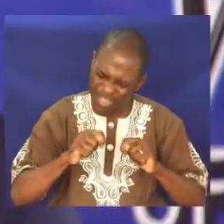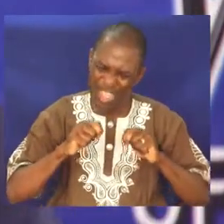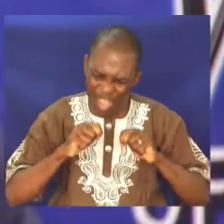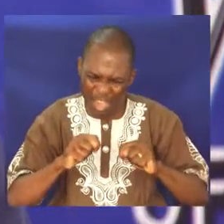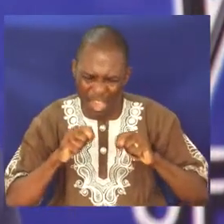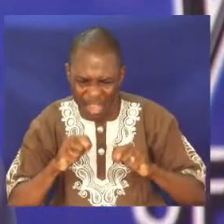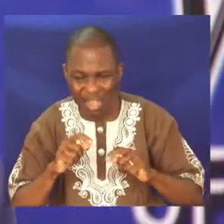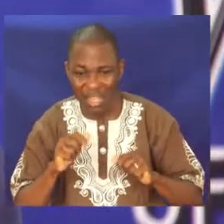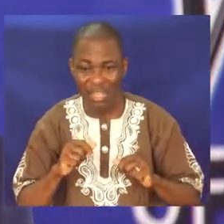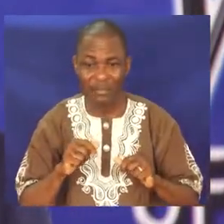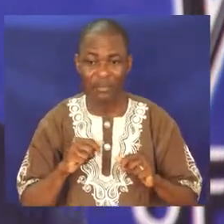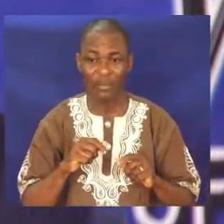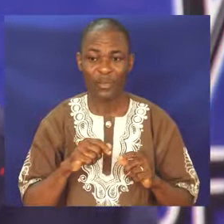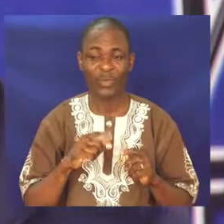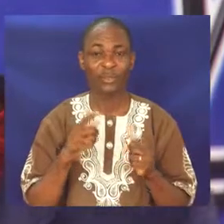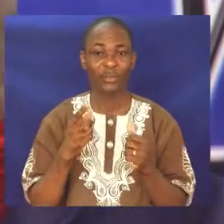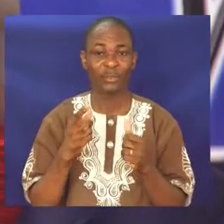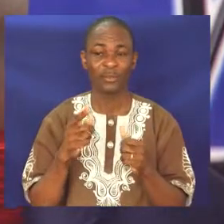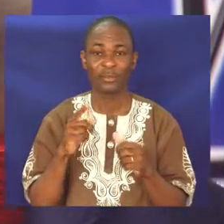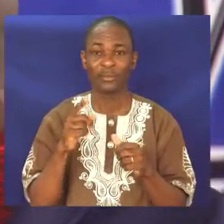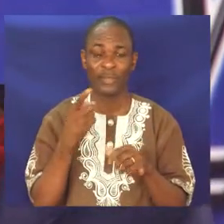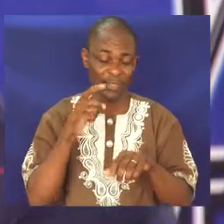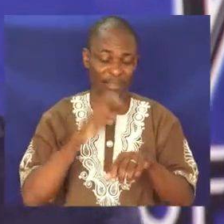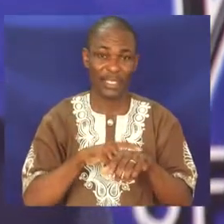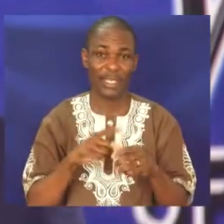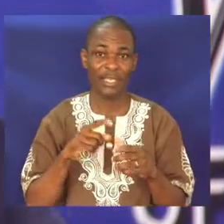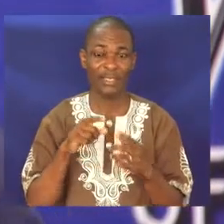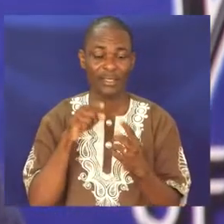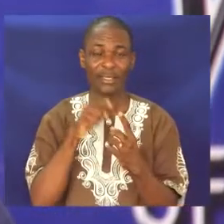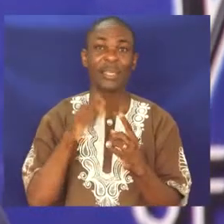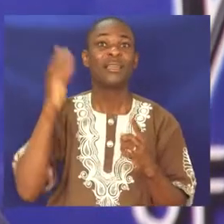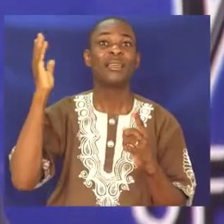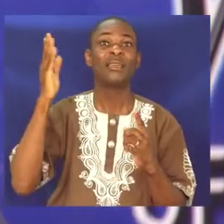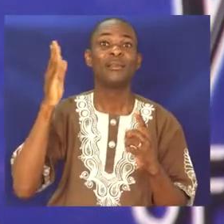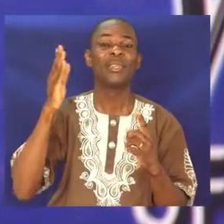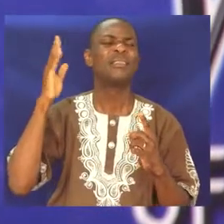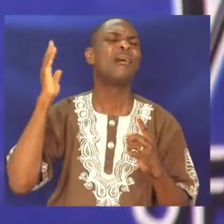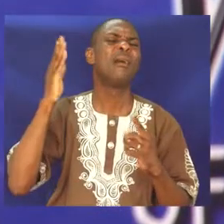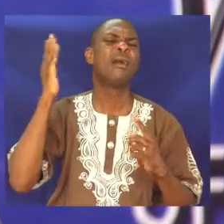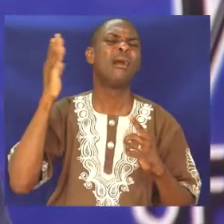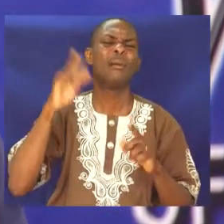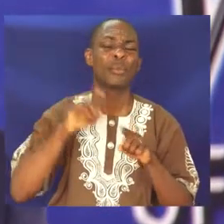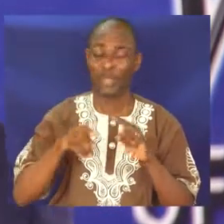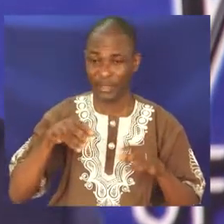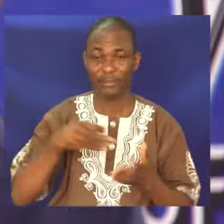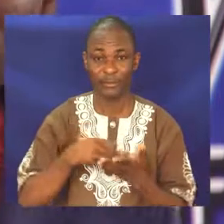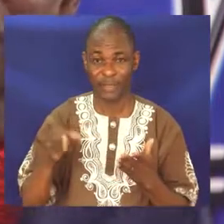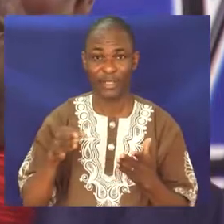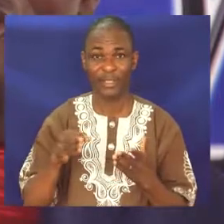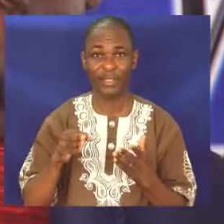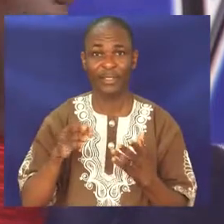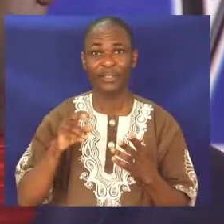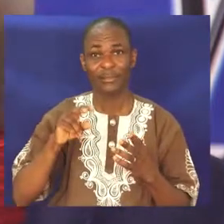apre campaign. Ebre di kan anana kufu ado ba na campaign no wo mo ye pa anye ye ebre